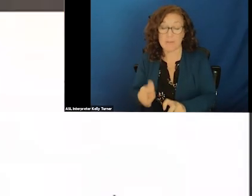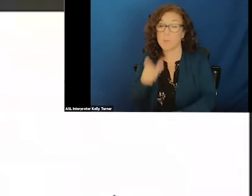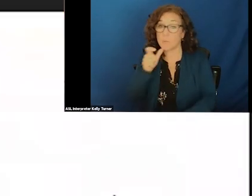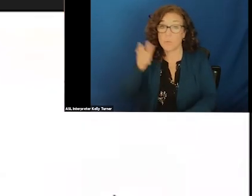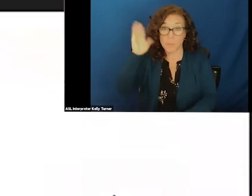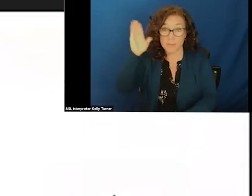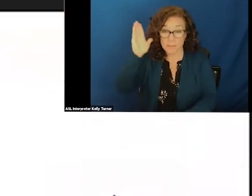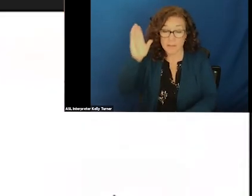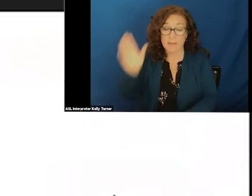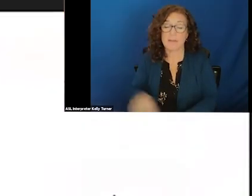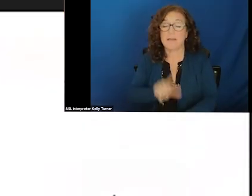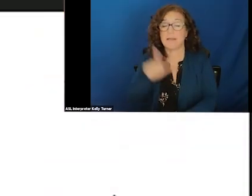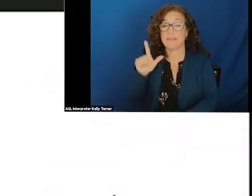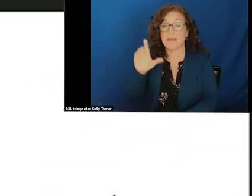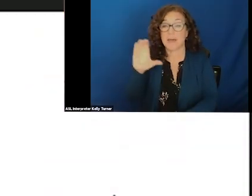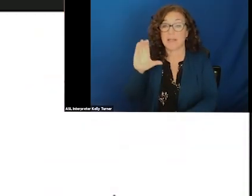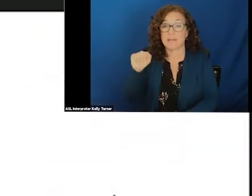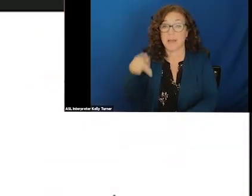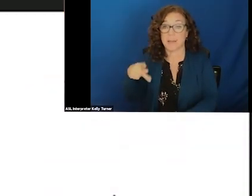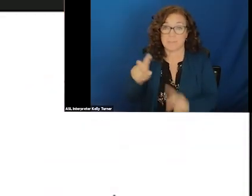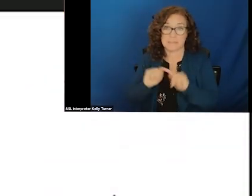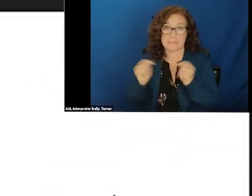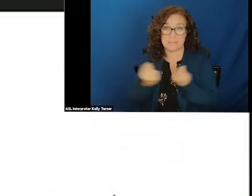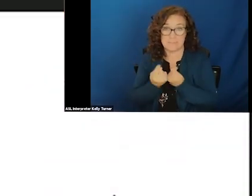Please go forward.